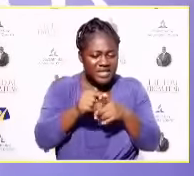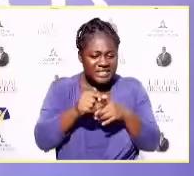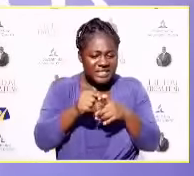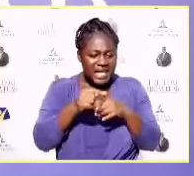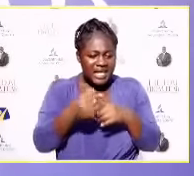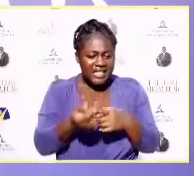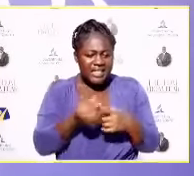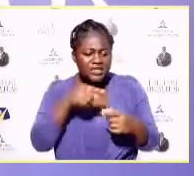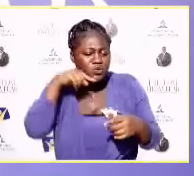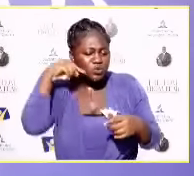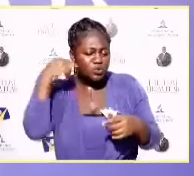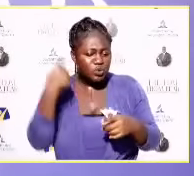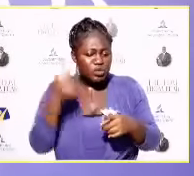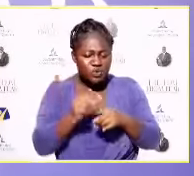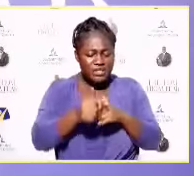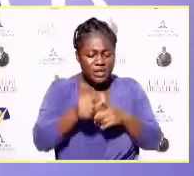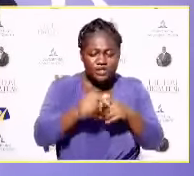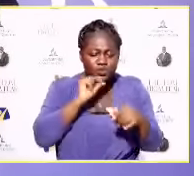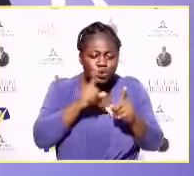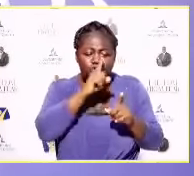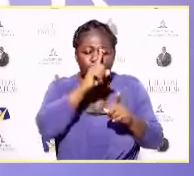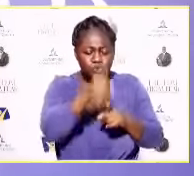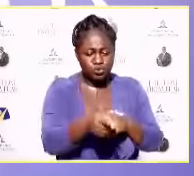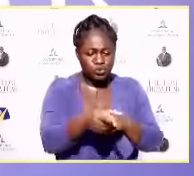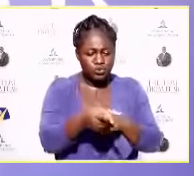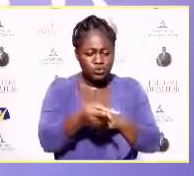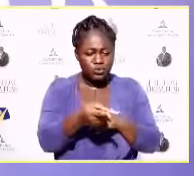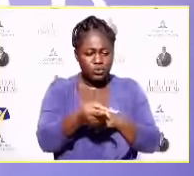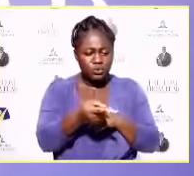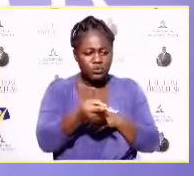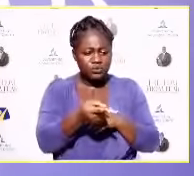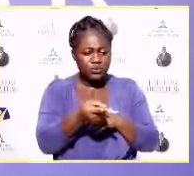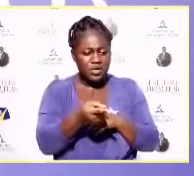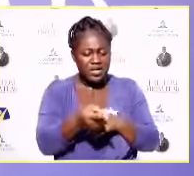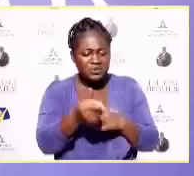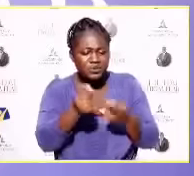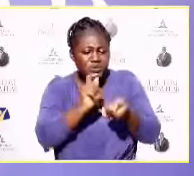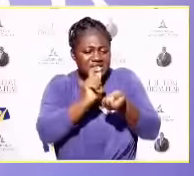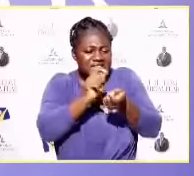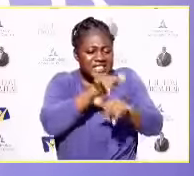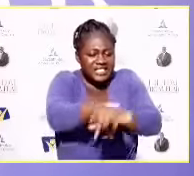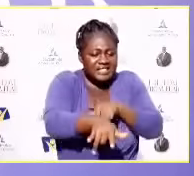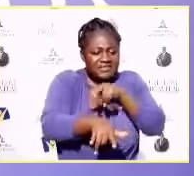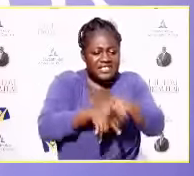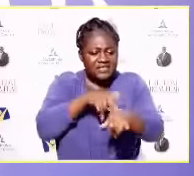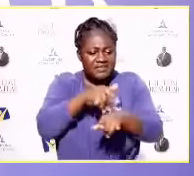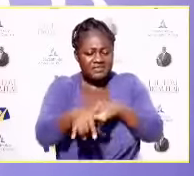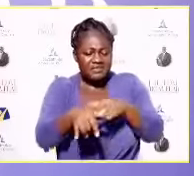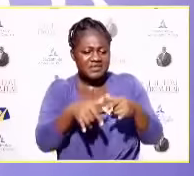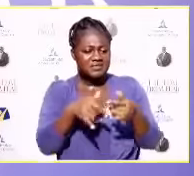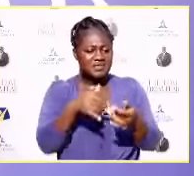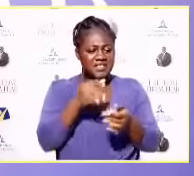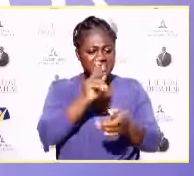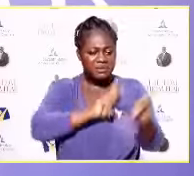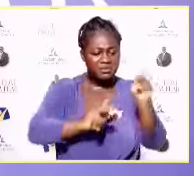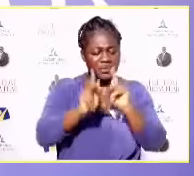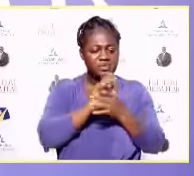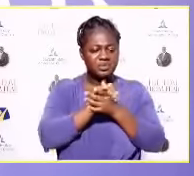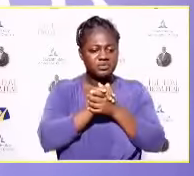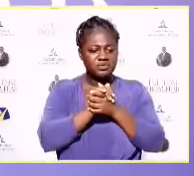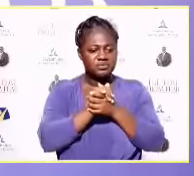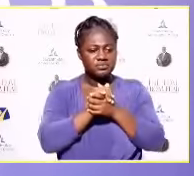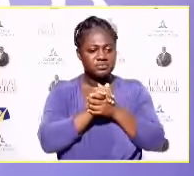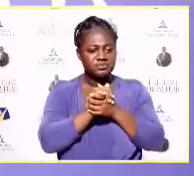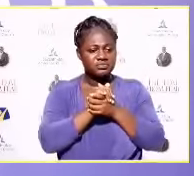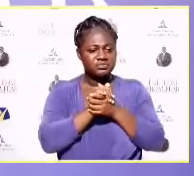are not true, make merchandise of you, whose judgment now